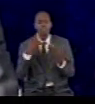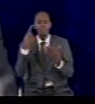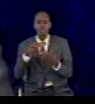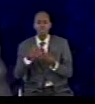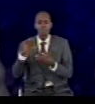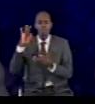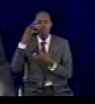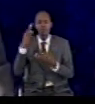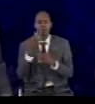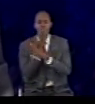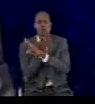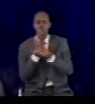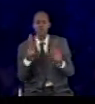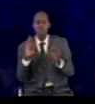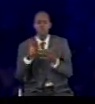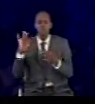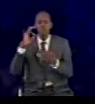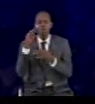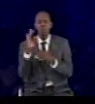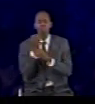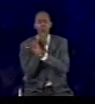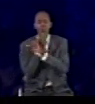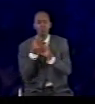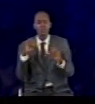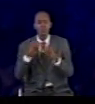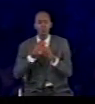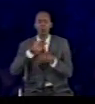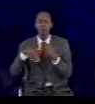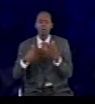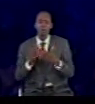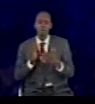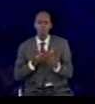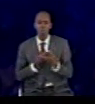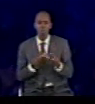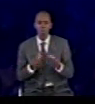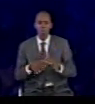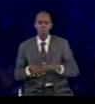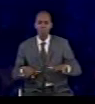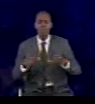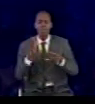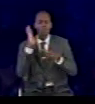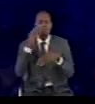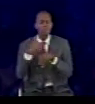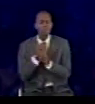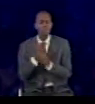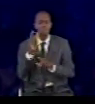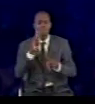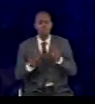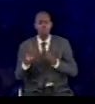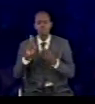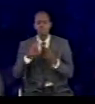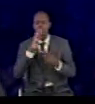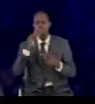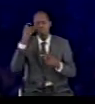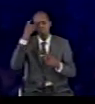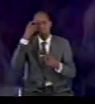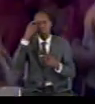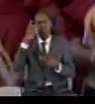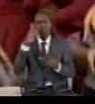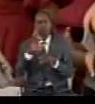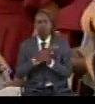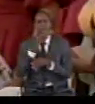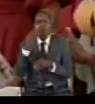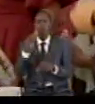the spirit of salvation in all our lands and it will make the people conscious of god and grant them a